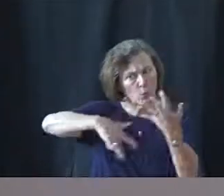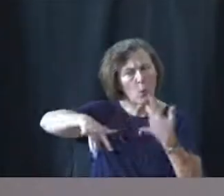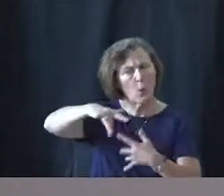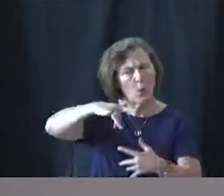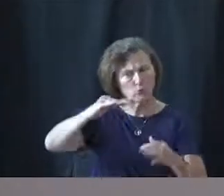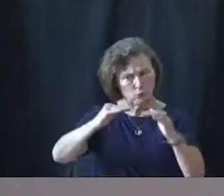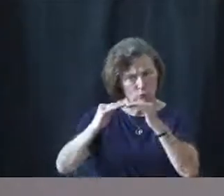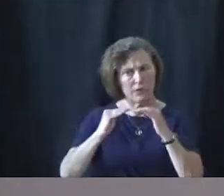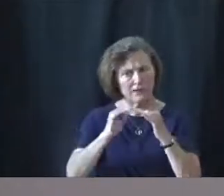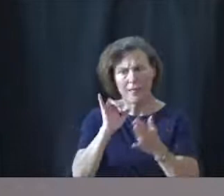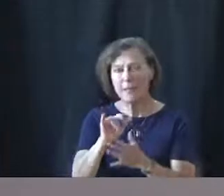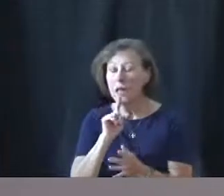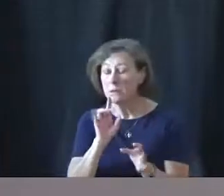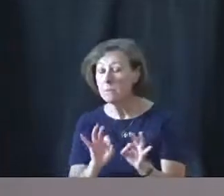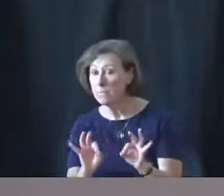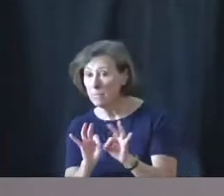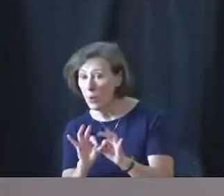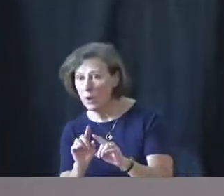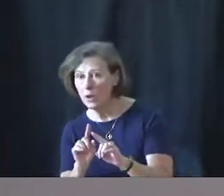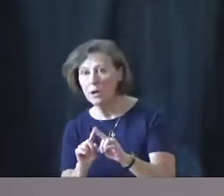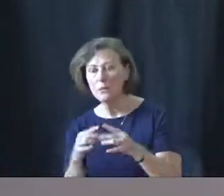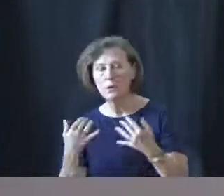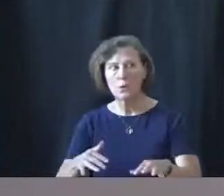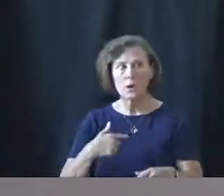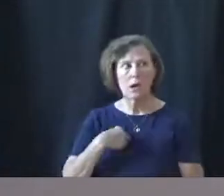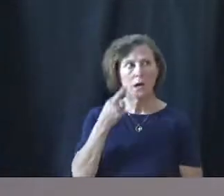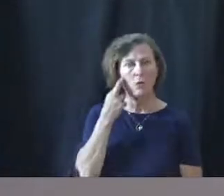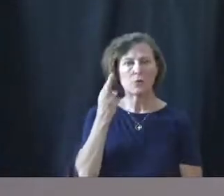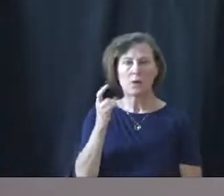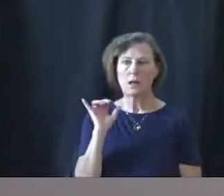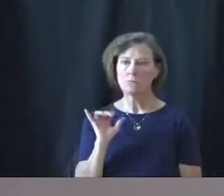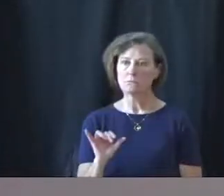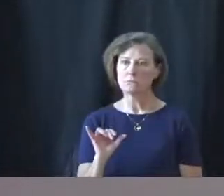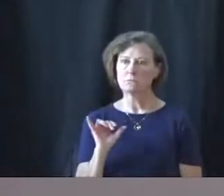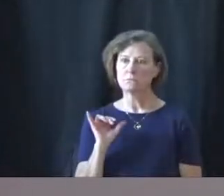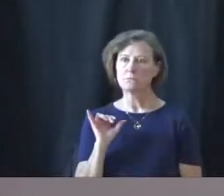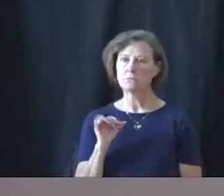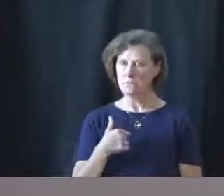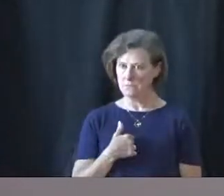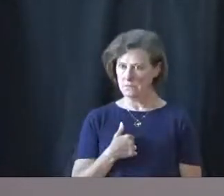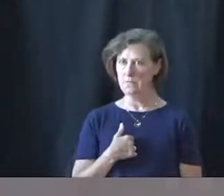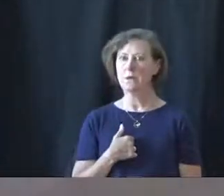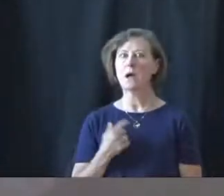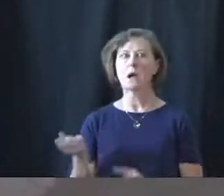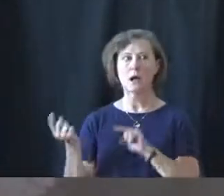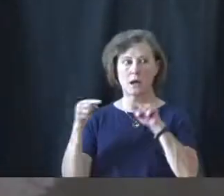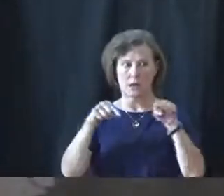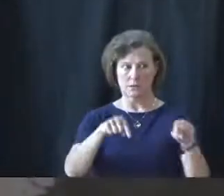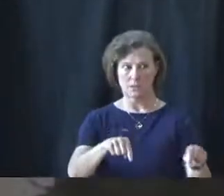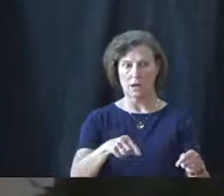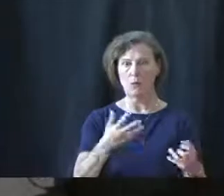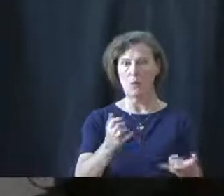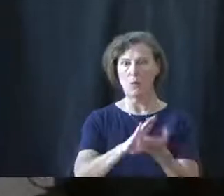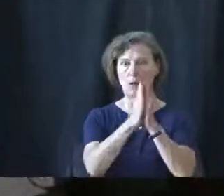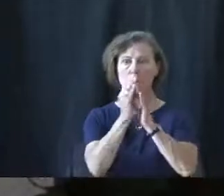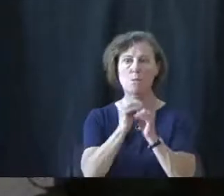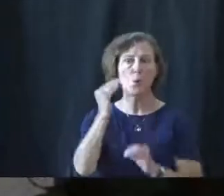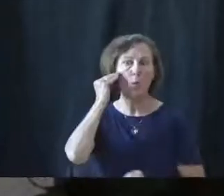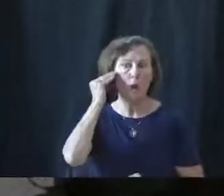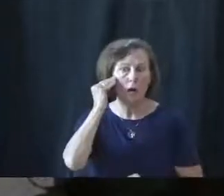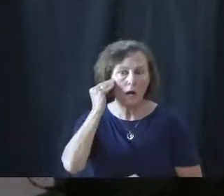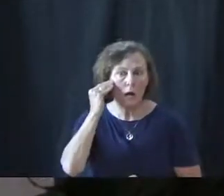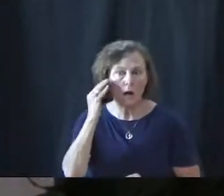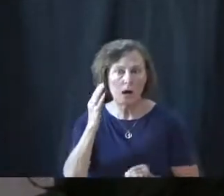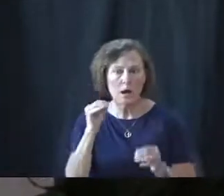are important, what I slowly realized was that I had come to be more aware and in